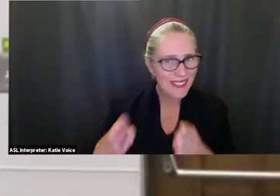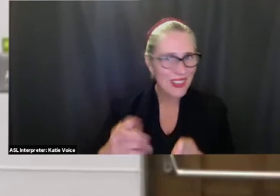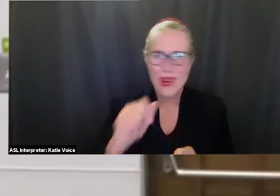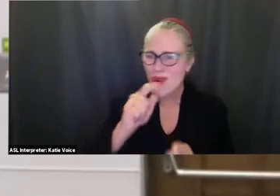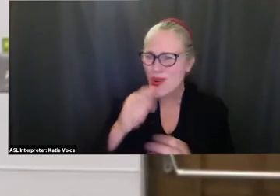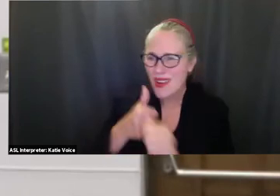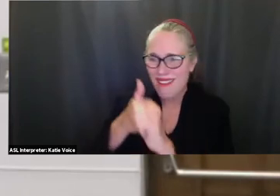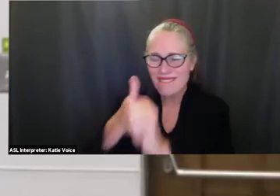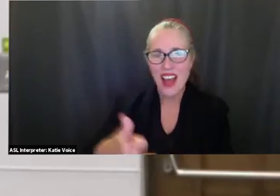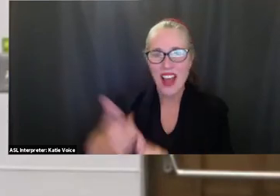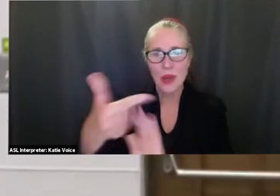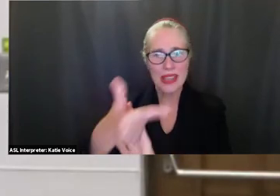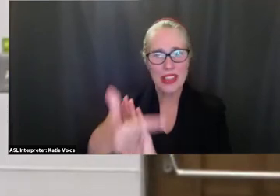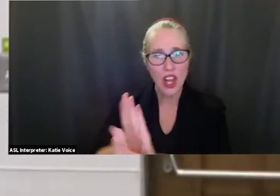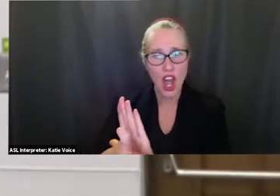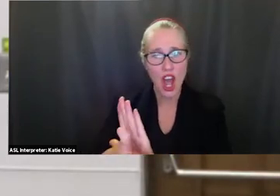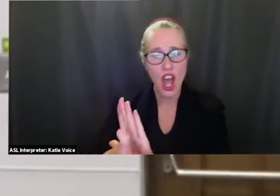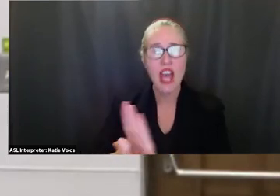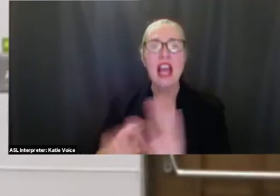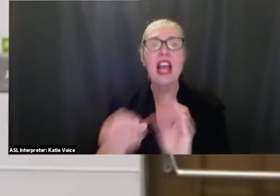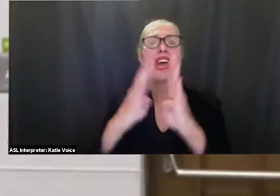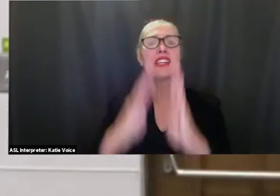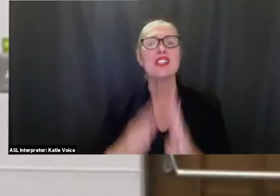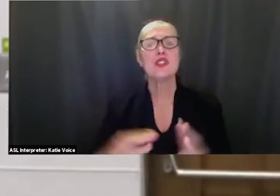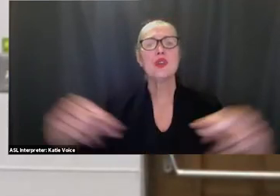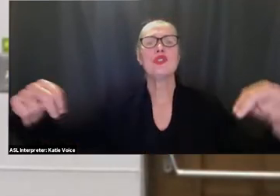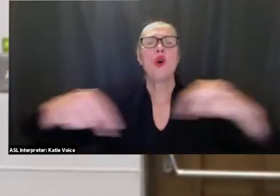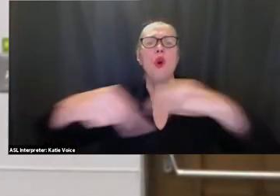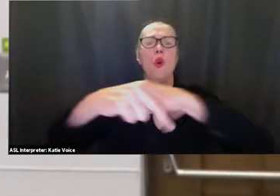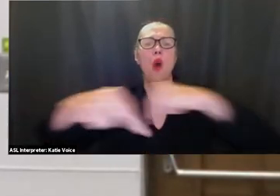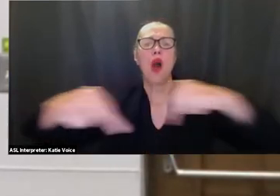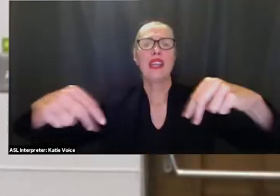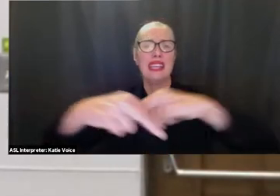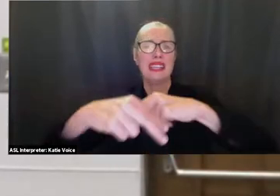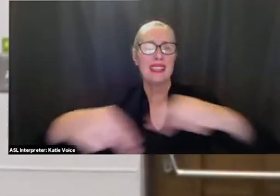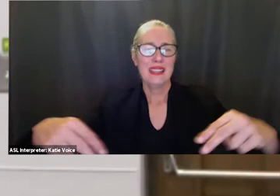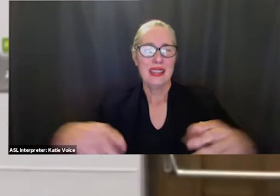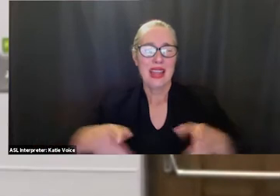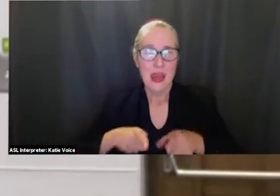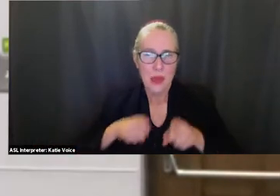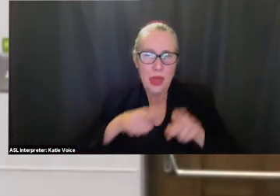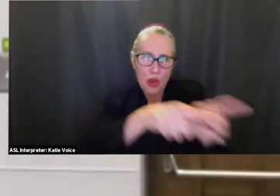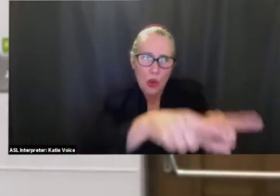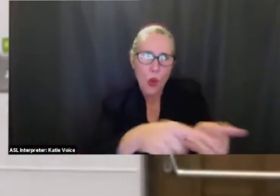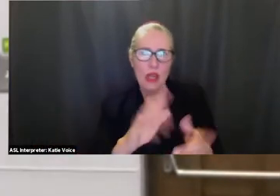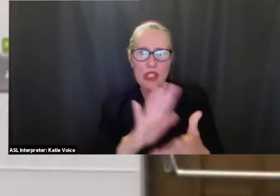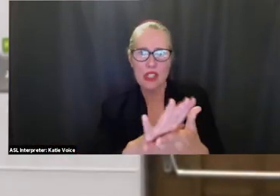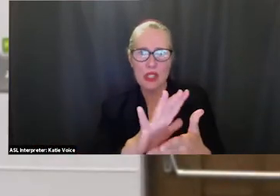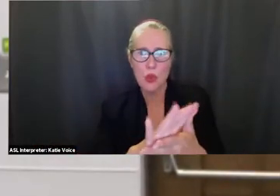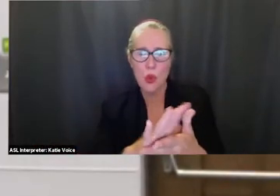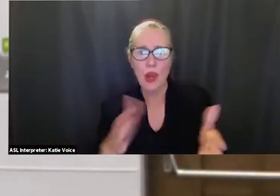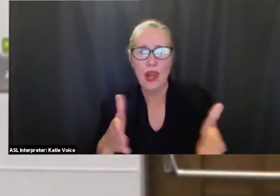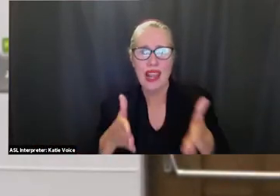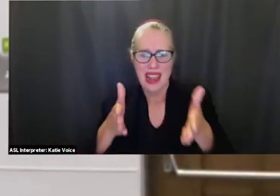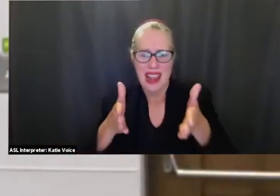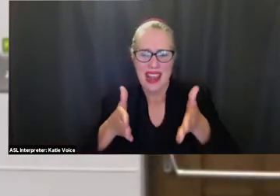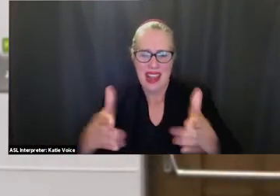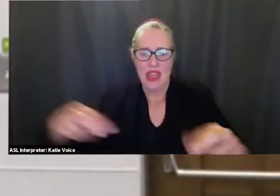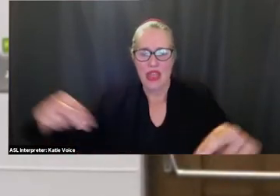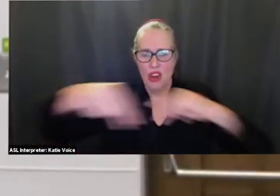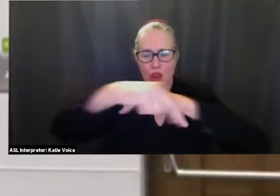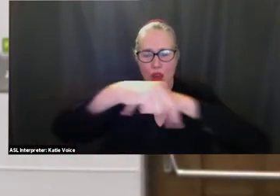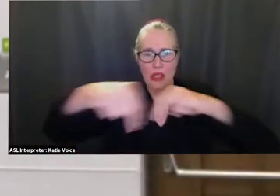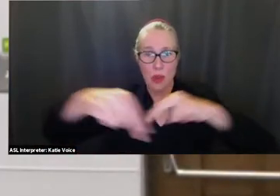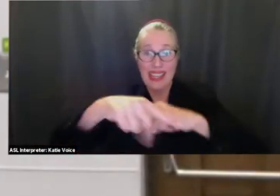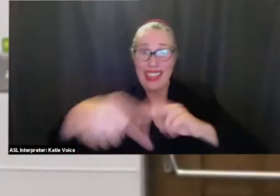are walking in the crosswalk on their way to school so i use that as an example because that